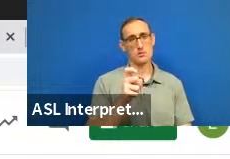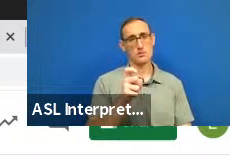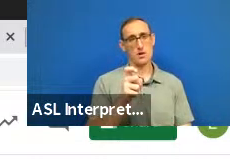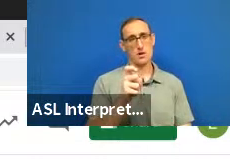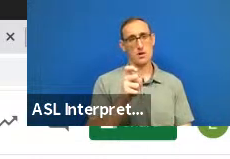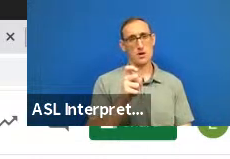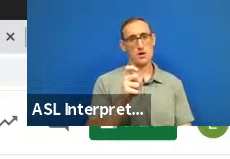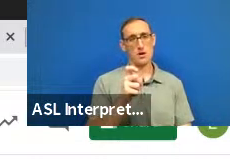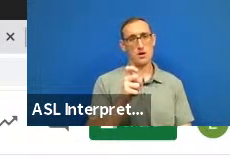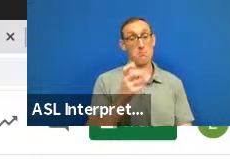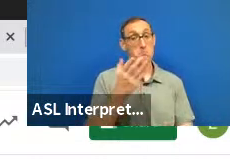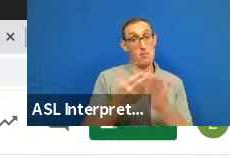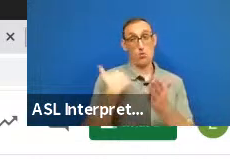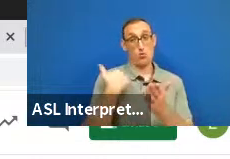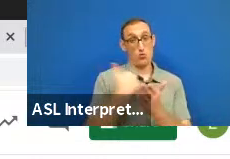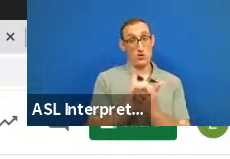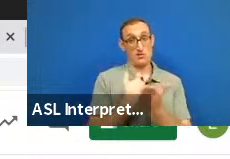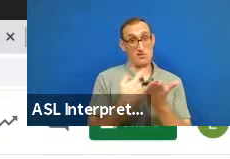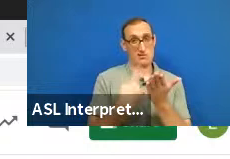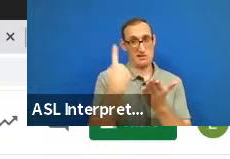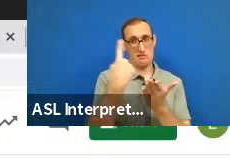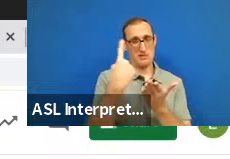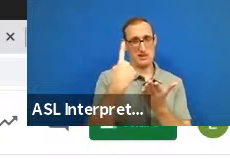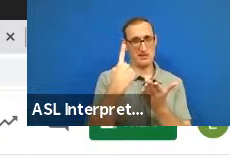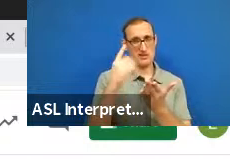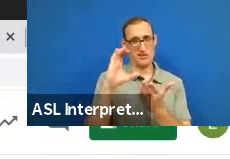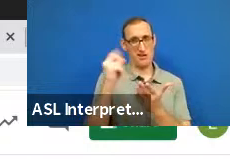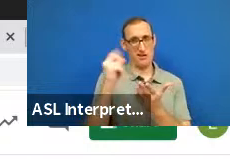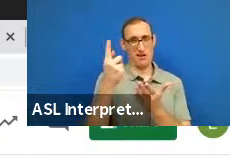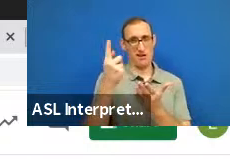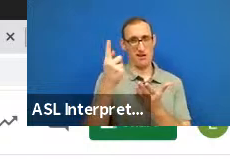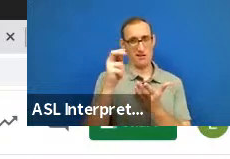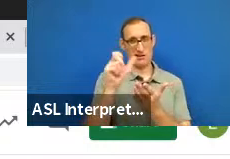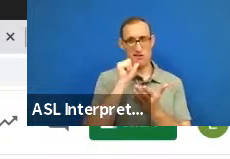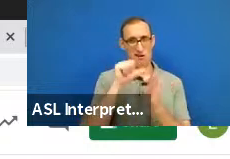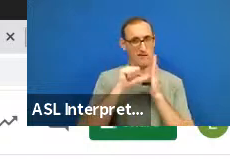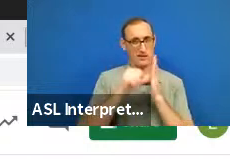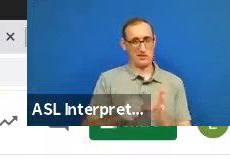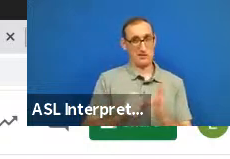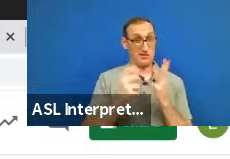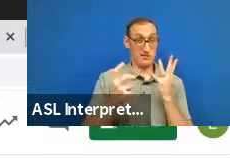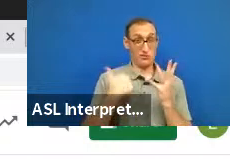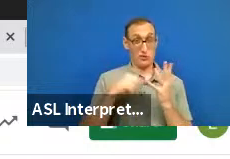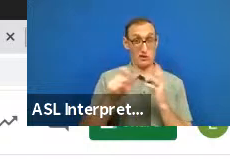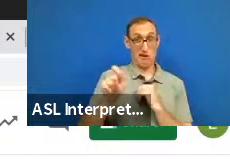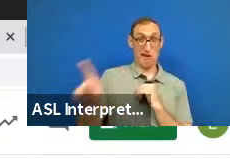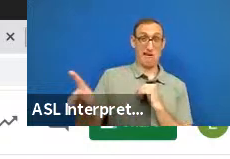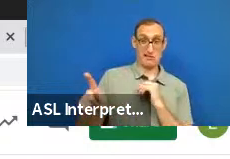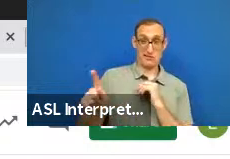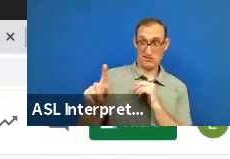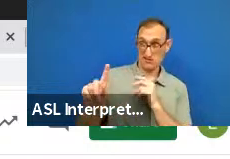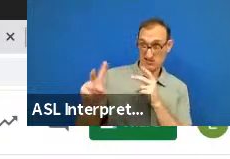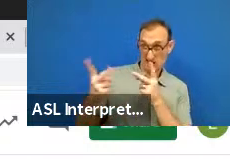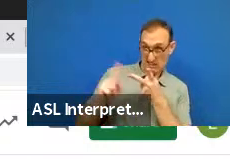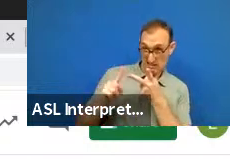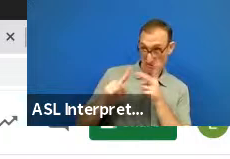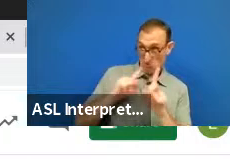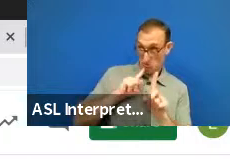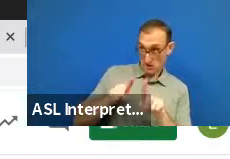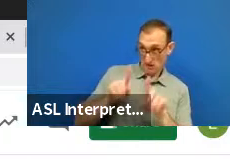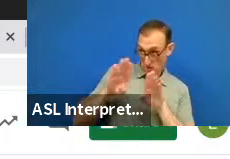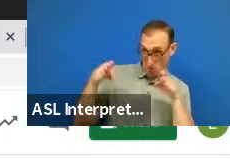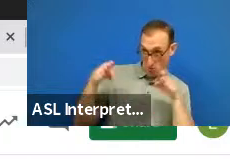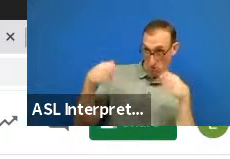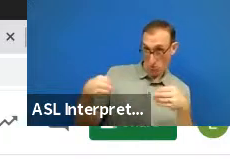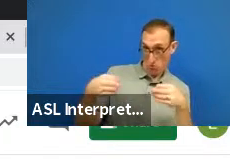emphasizing. So going back to them and asking if this second directive is really focused on feedback from